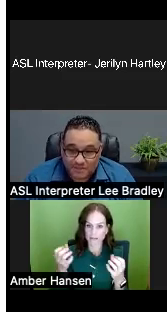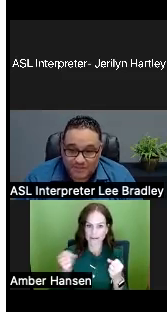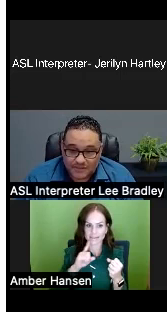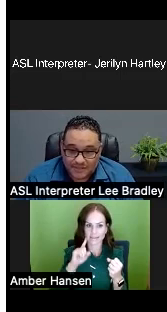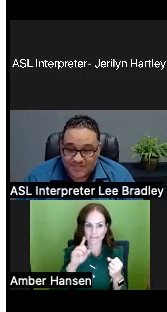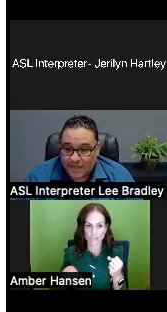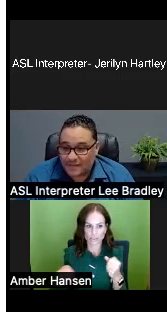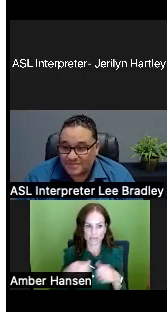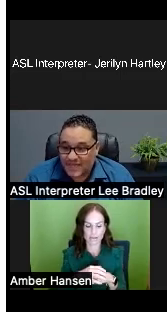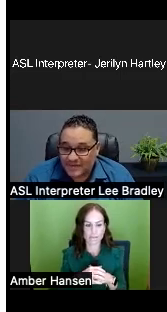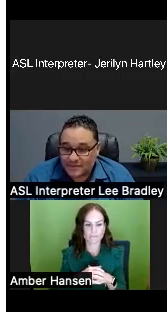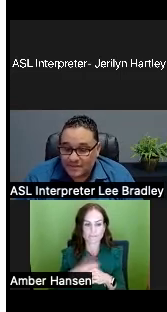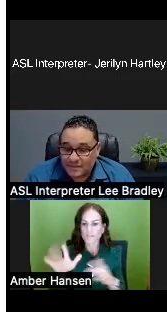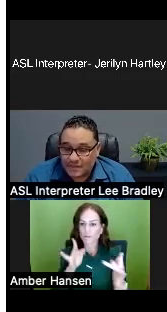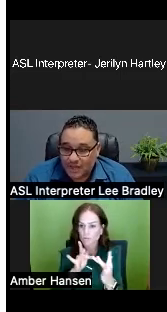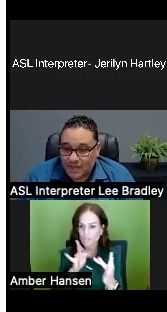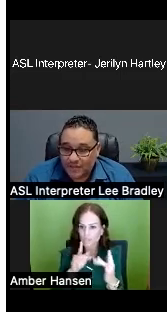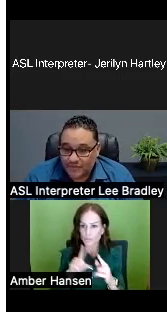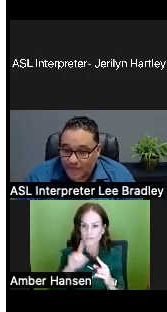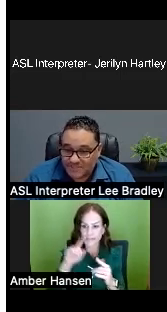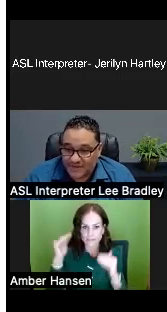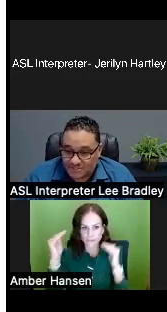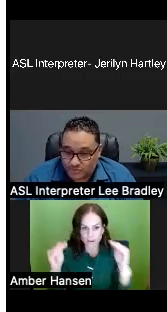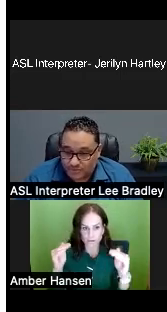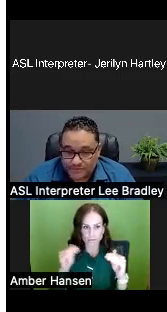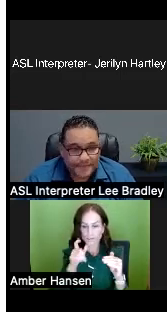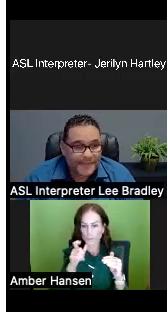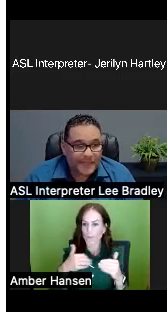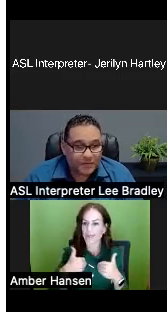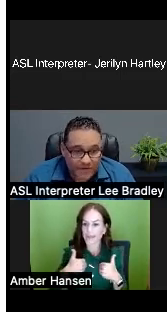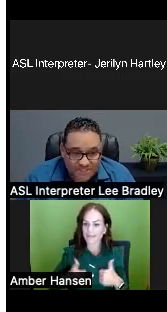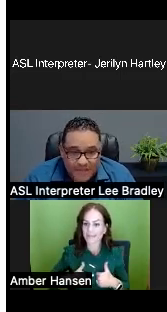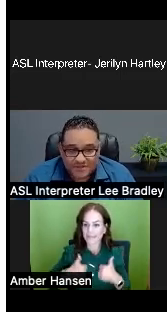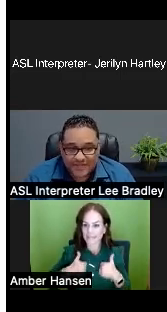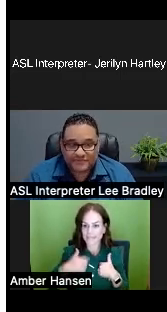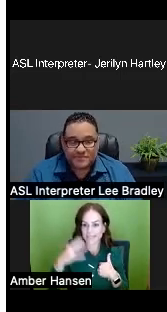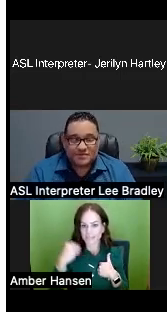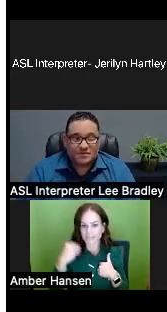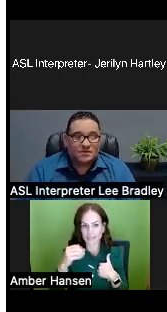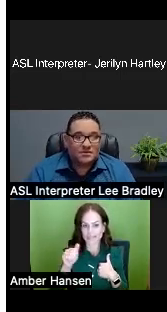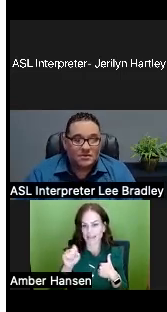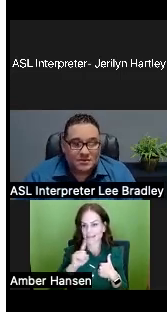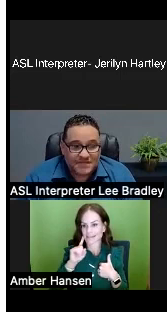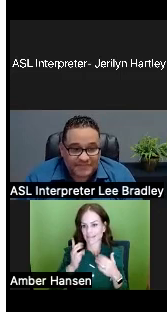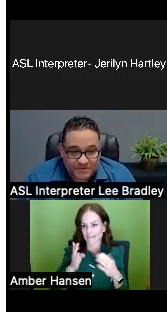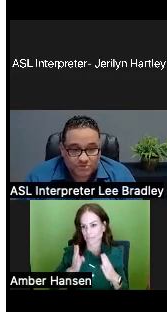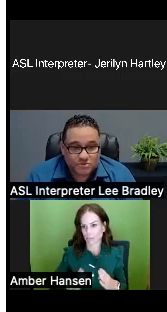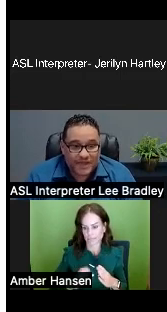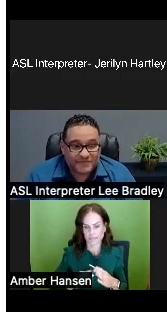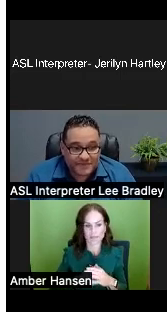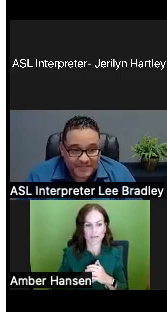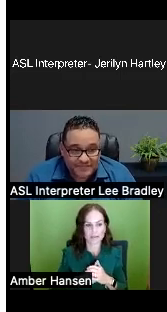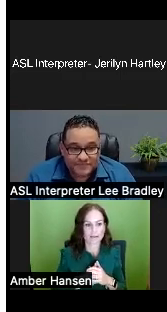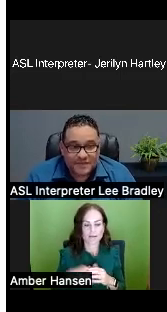and listening outcomes than non-signing children. Reach out to deaf adults who